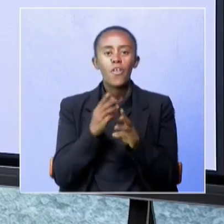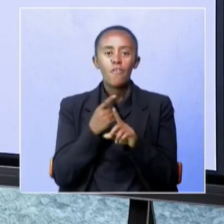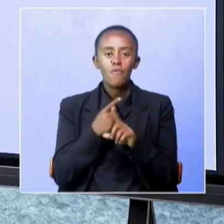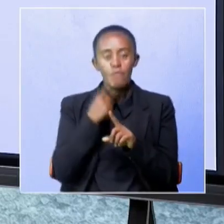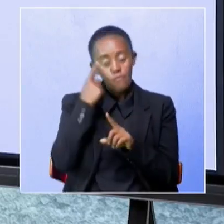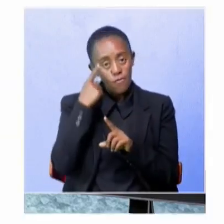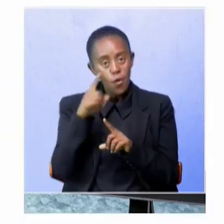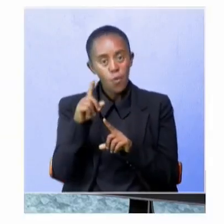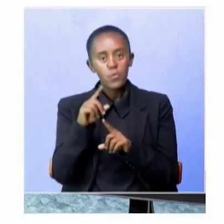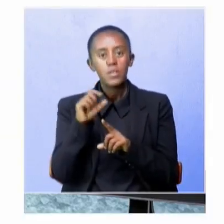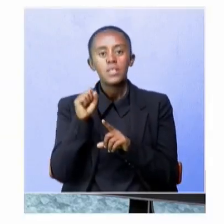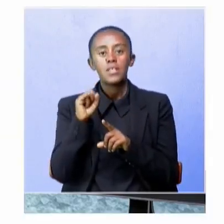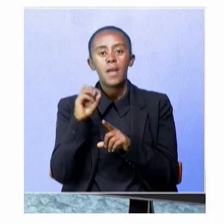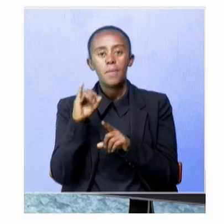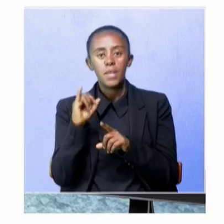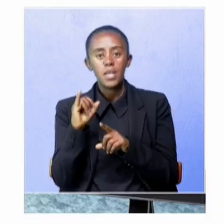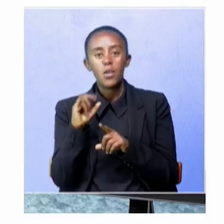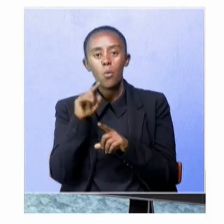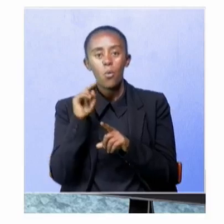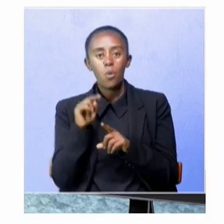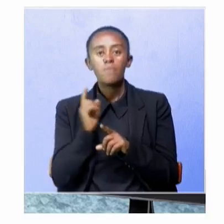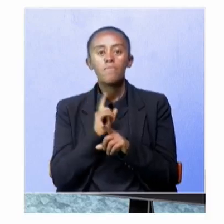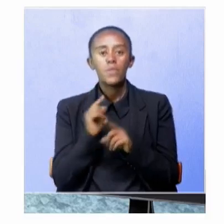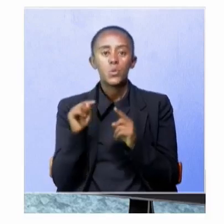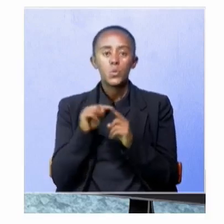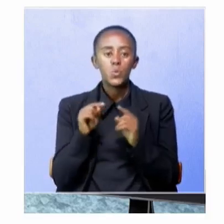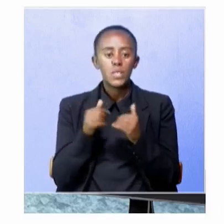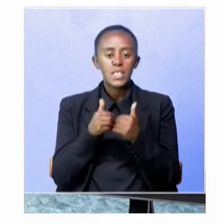semicolon, is to separate